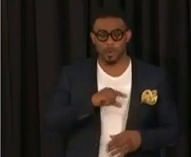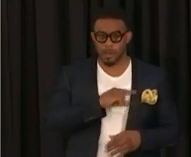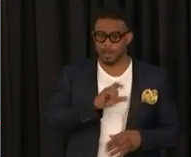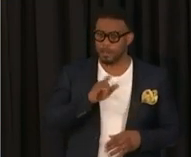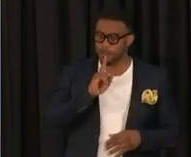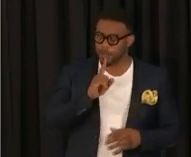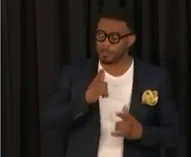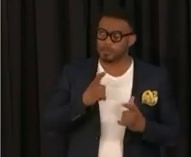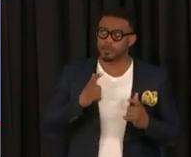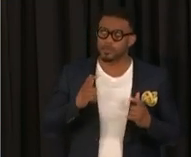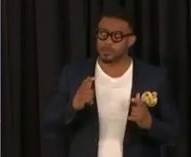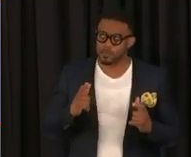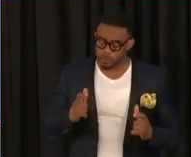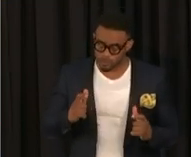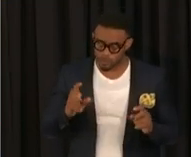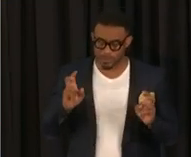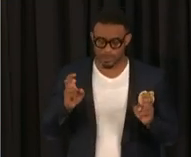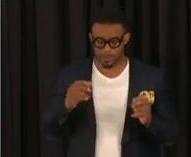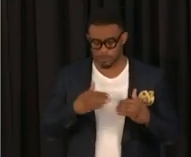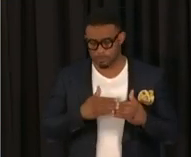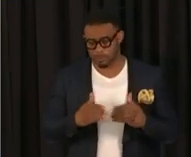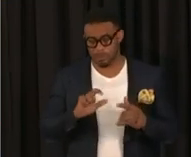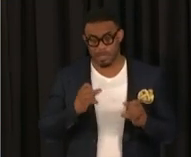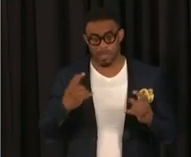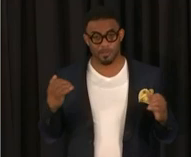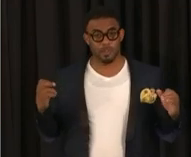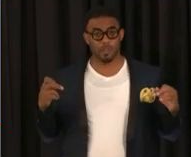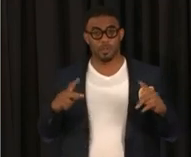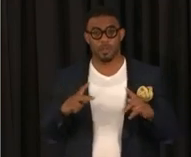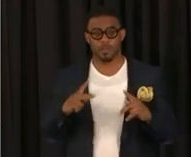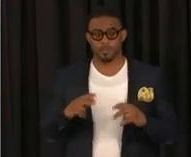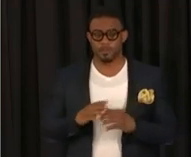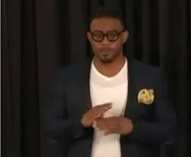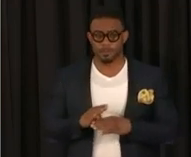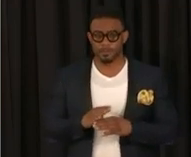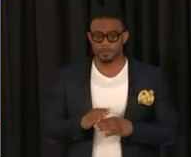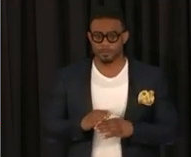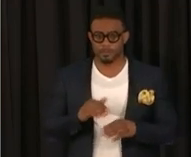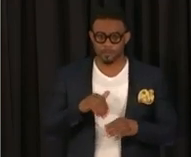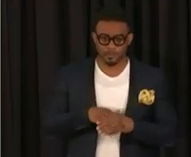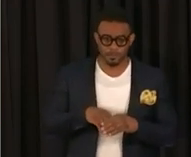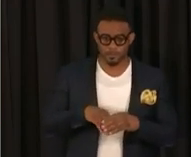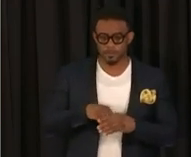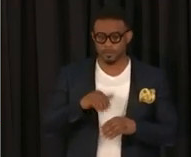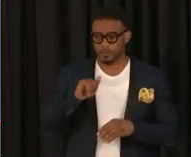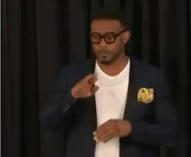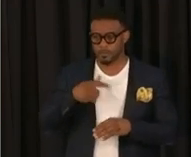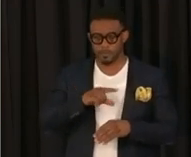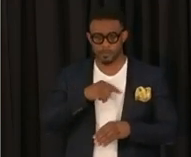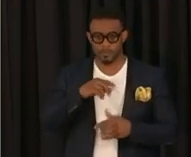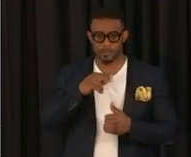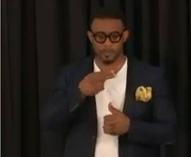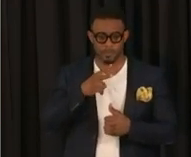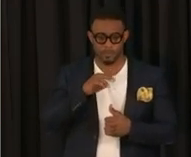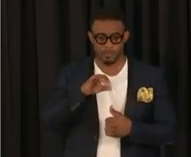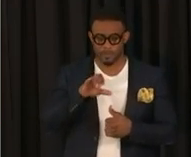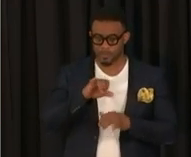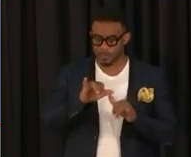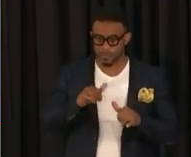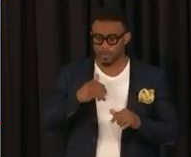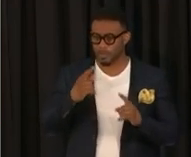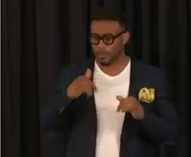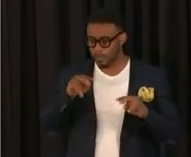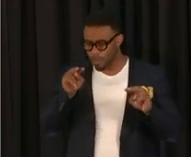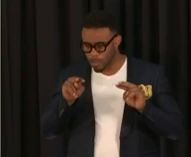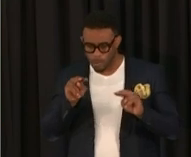quality, which is going to be a huge issue once a lot of us start returning to our businesses, indoor air quality. Your HVAC systems. So